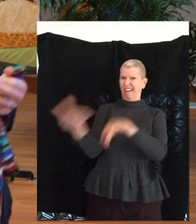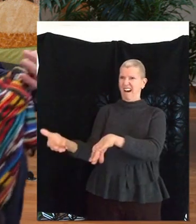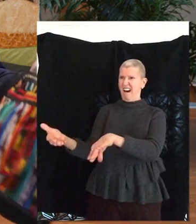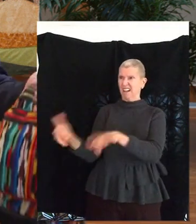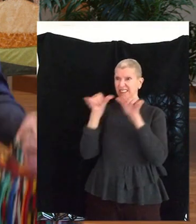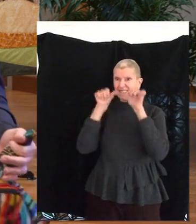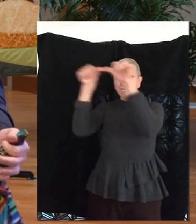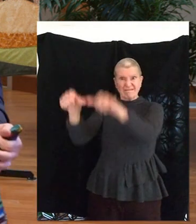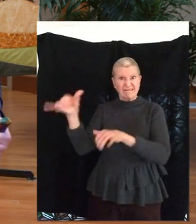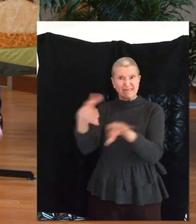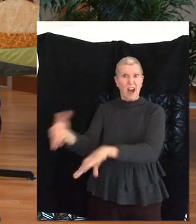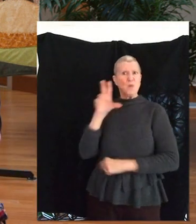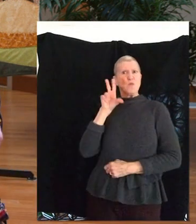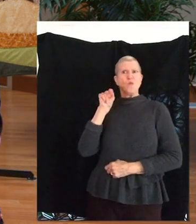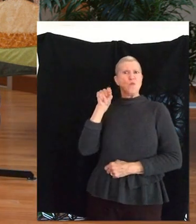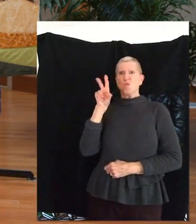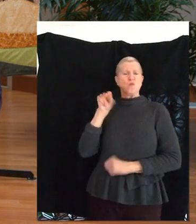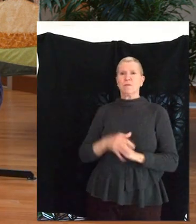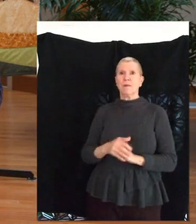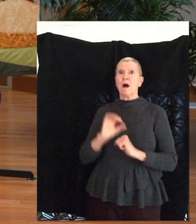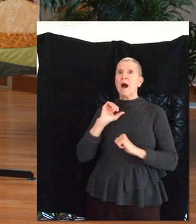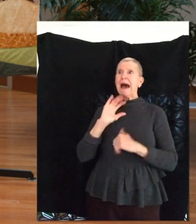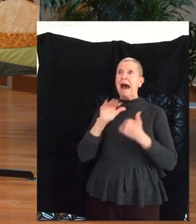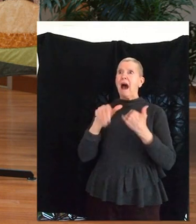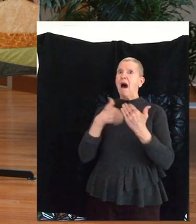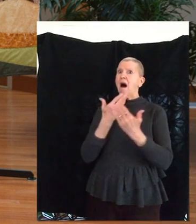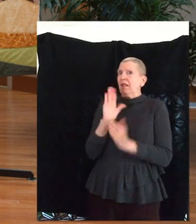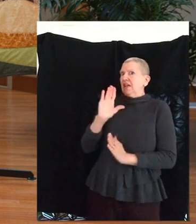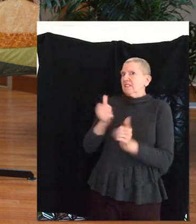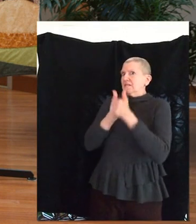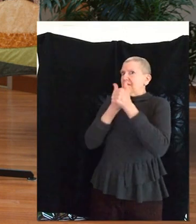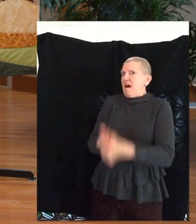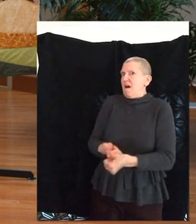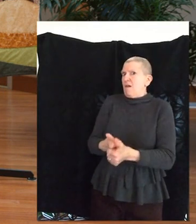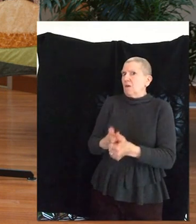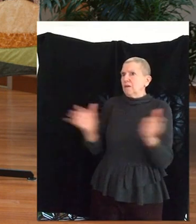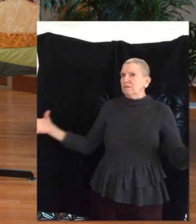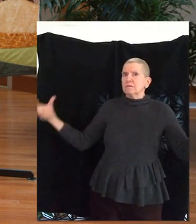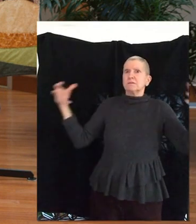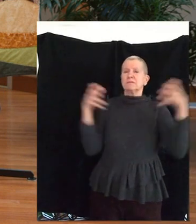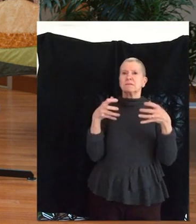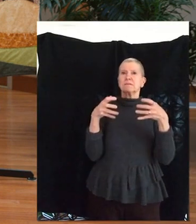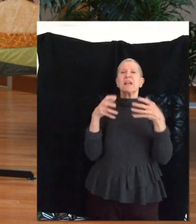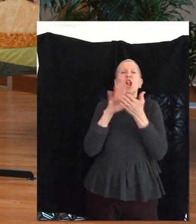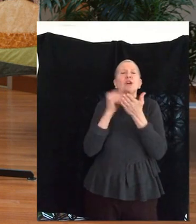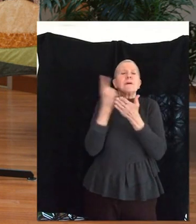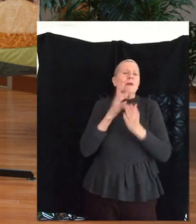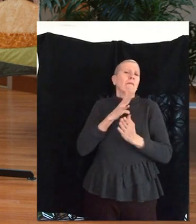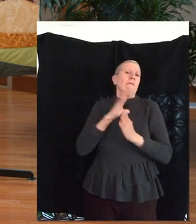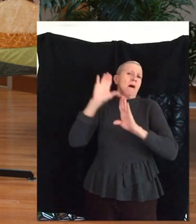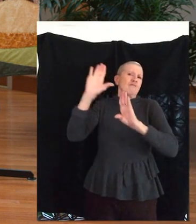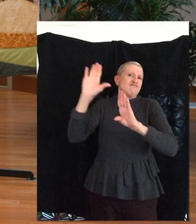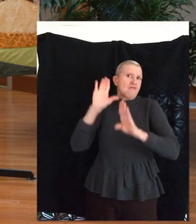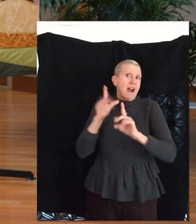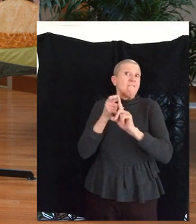goodness. And now the disciples are getting together and they learned something very great from Jesus. And